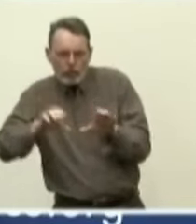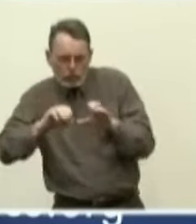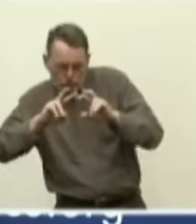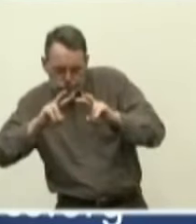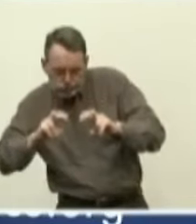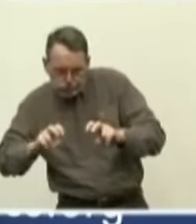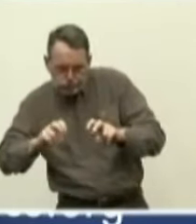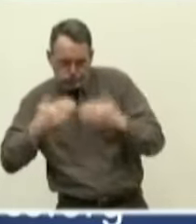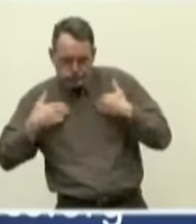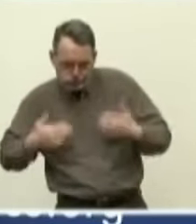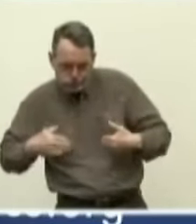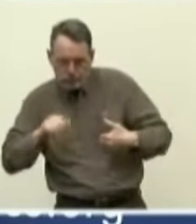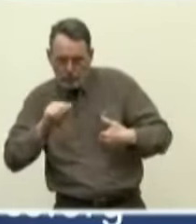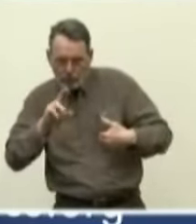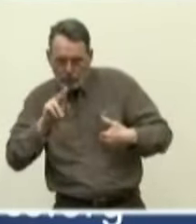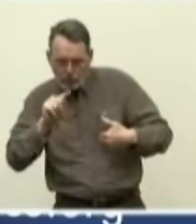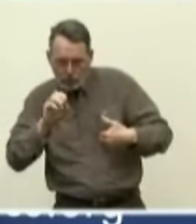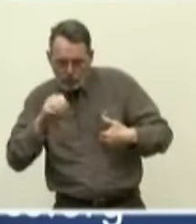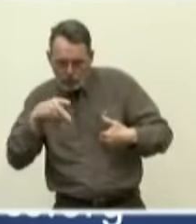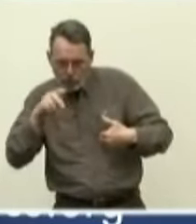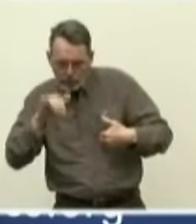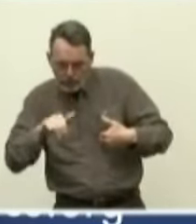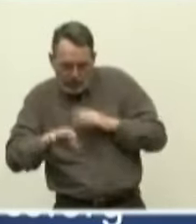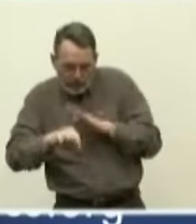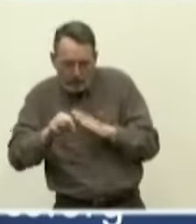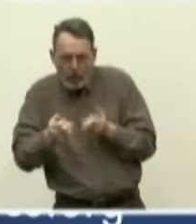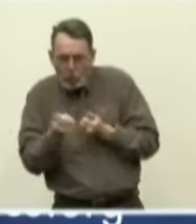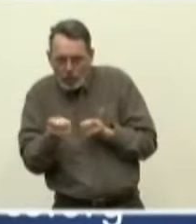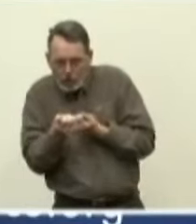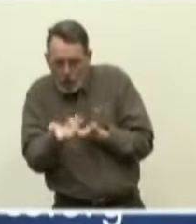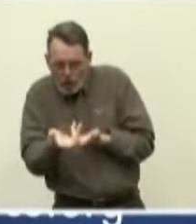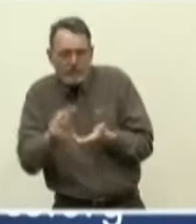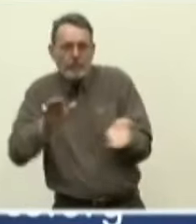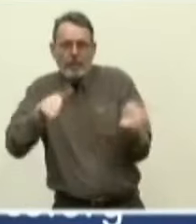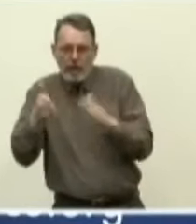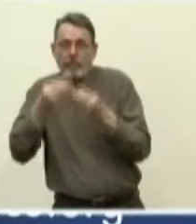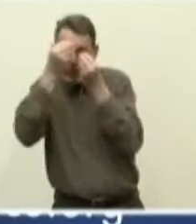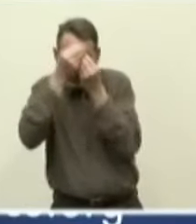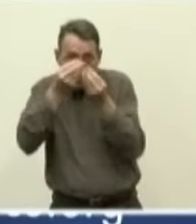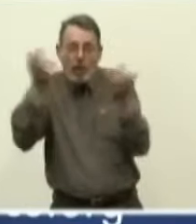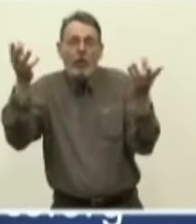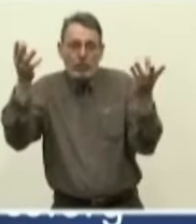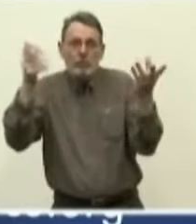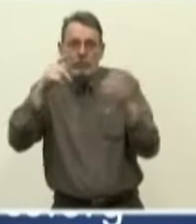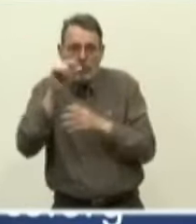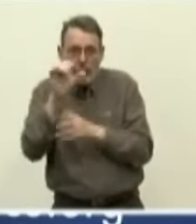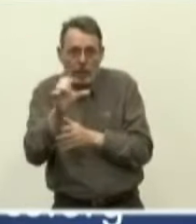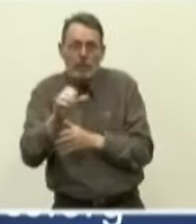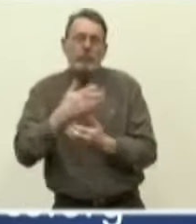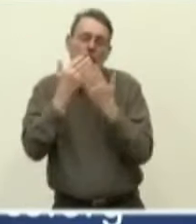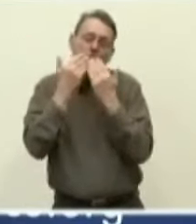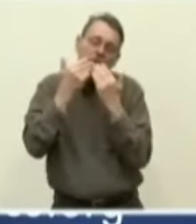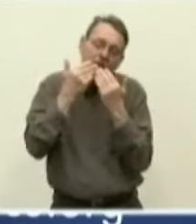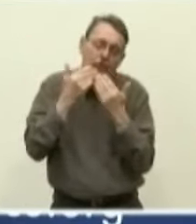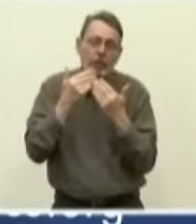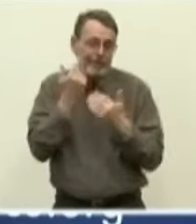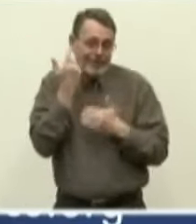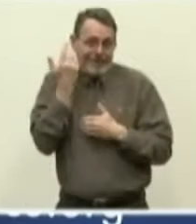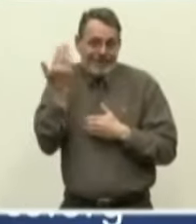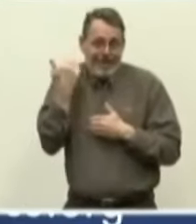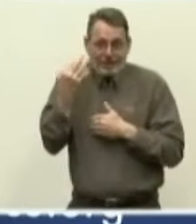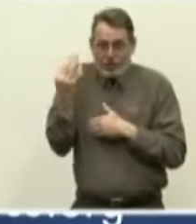decedent's cause of death and to report those findings publicly. Thankfully, No fatality resulted from last